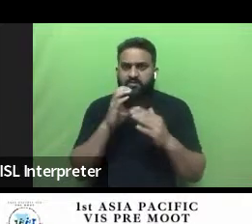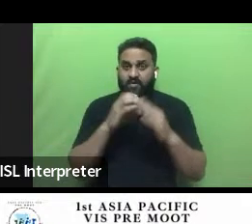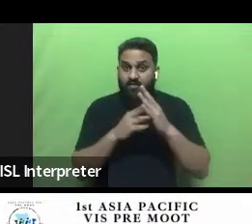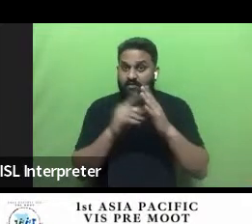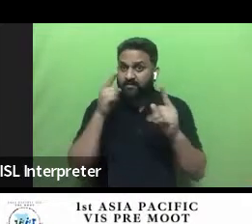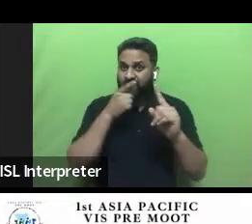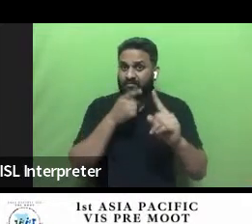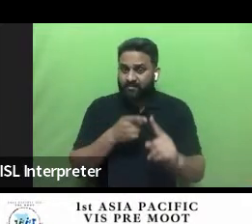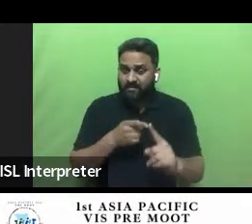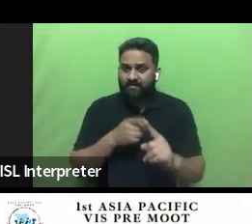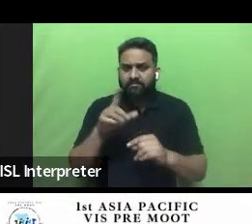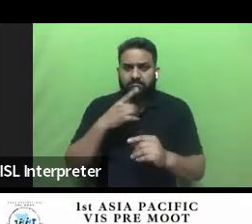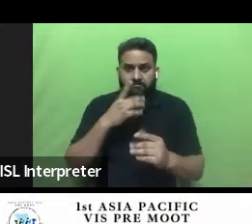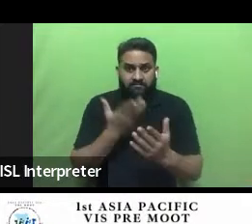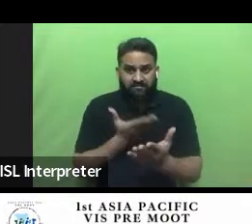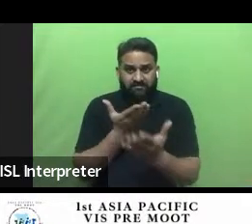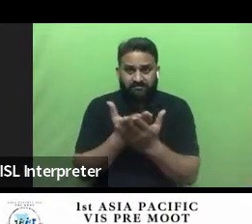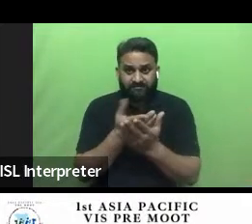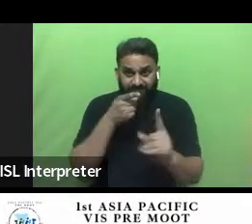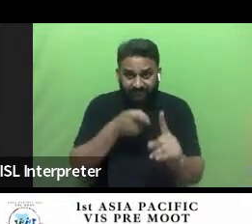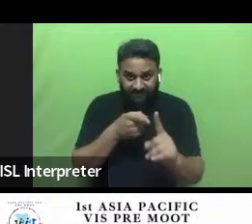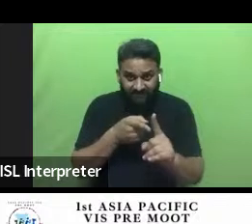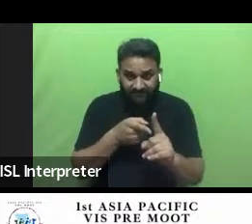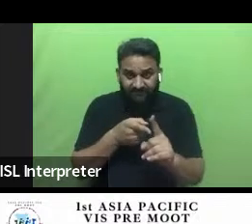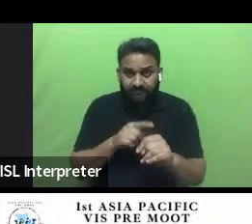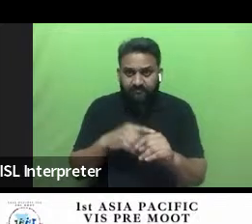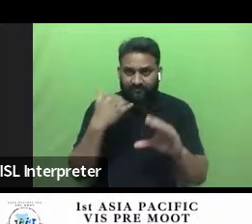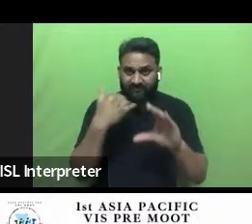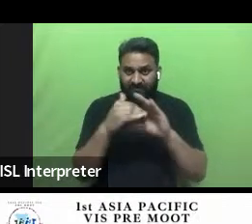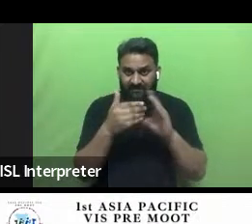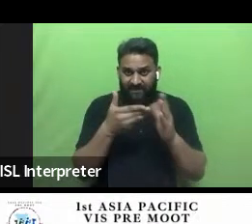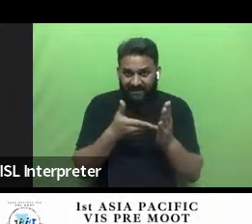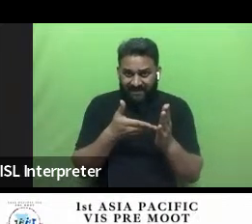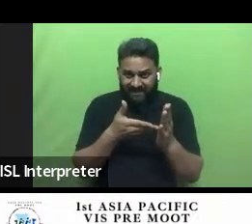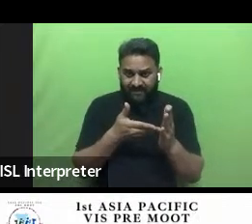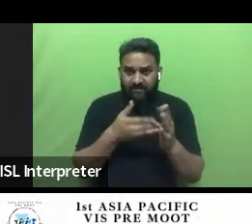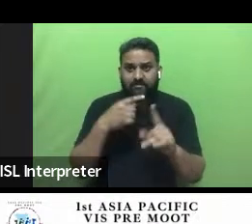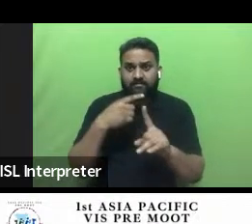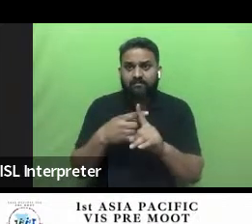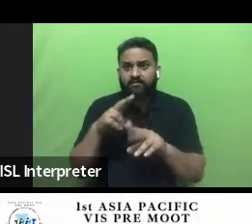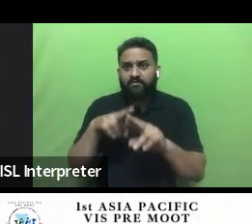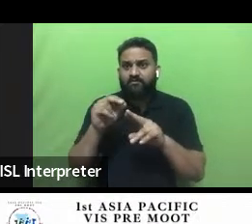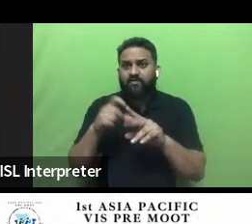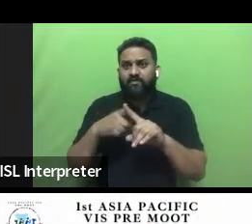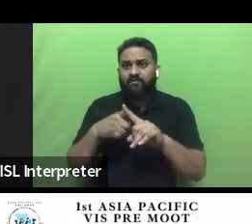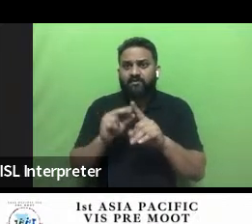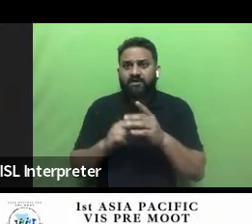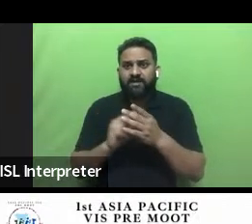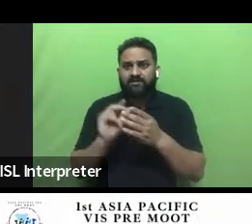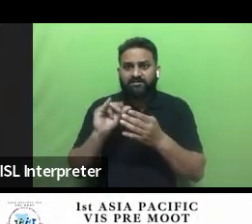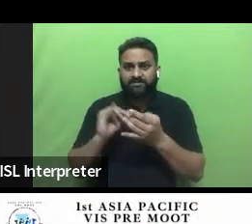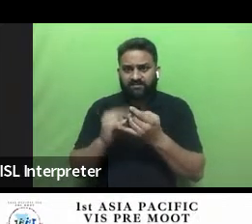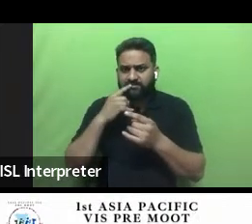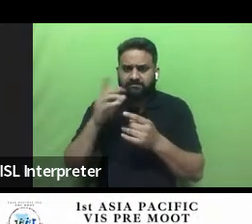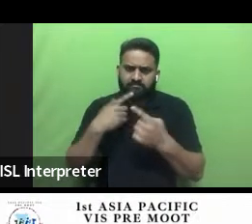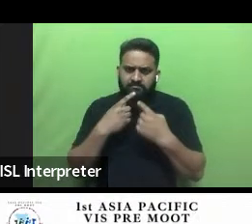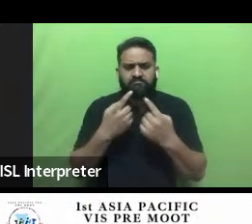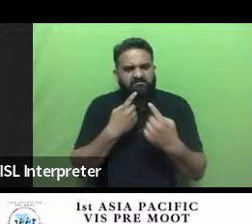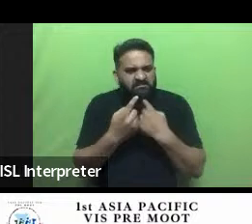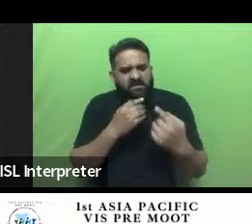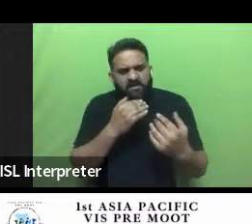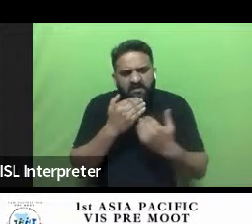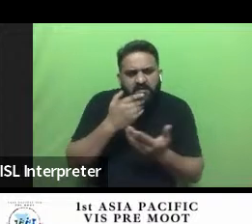It is our submission that this particular email, as well as Ms. Faulkner's proposal to negotiate open issues in